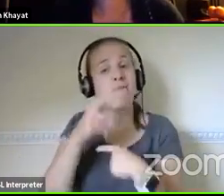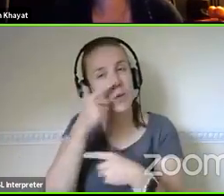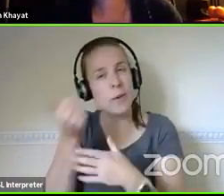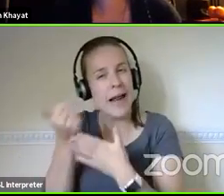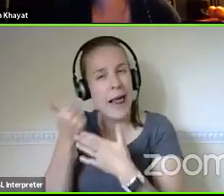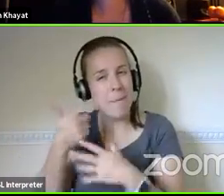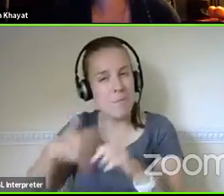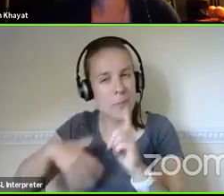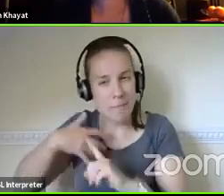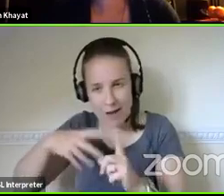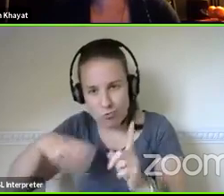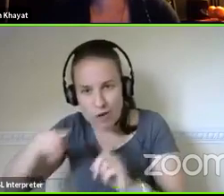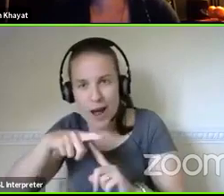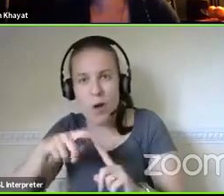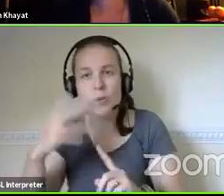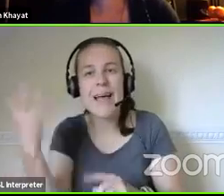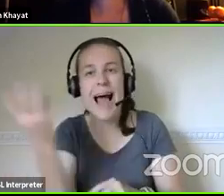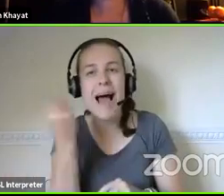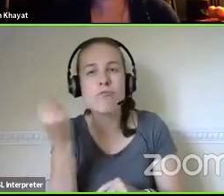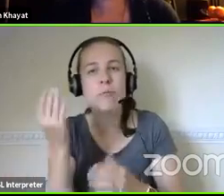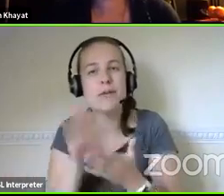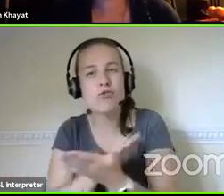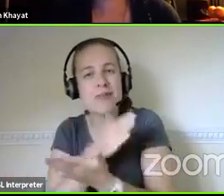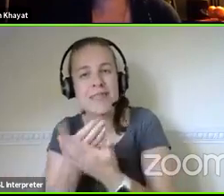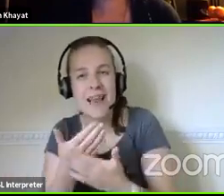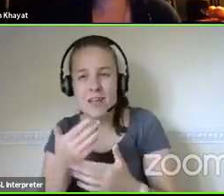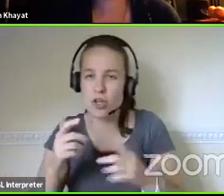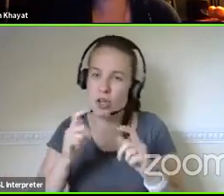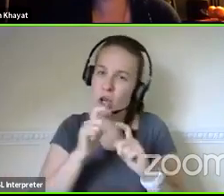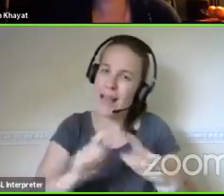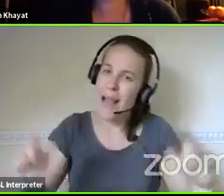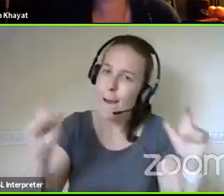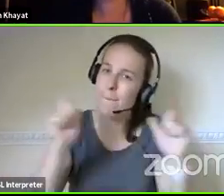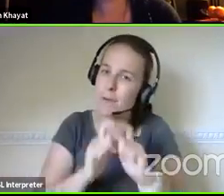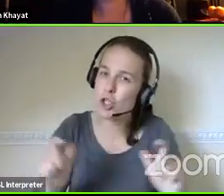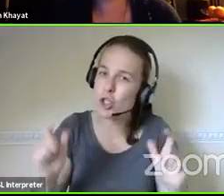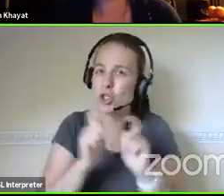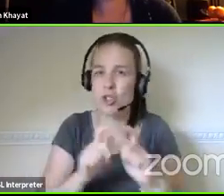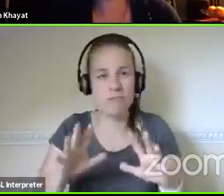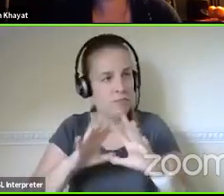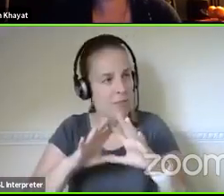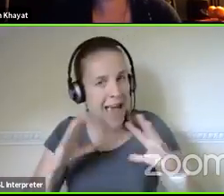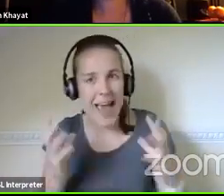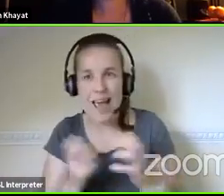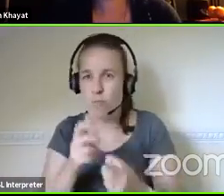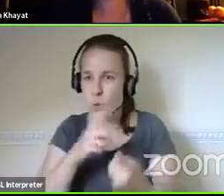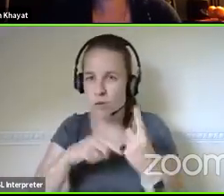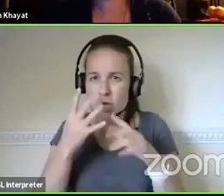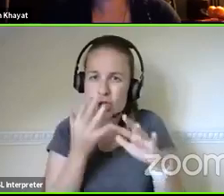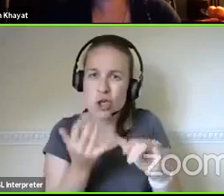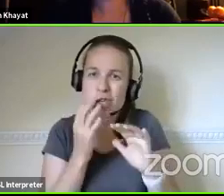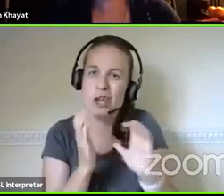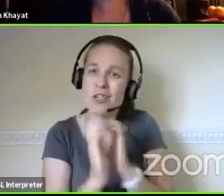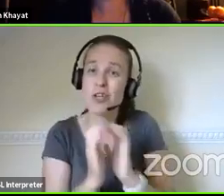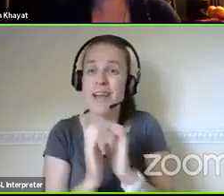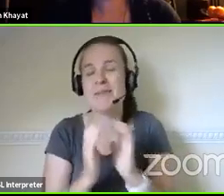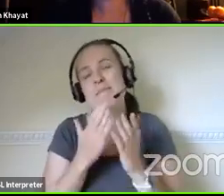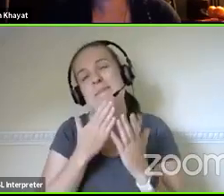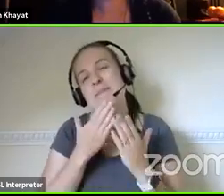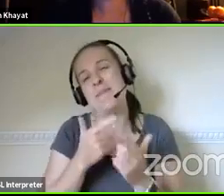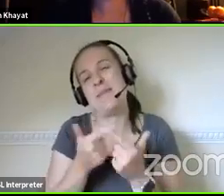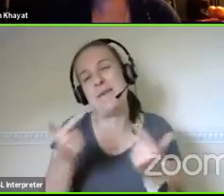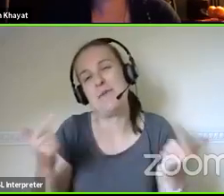background today, and Arabic translation and our closed caption people and everyone who's monitoring the chats. Thank you very